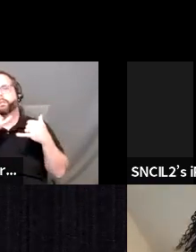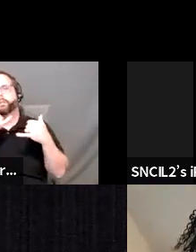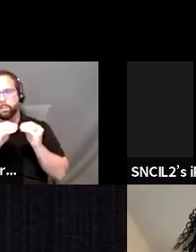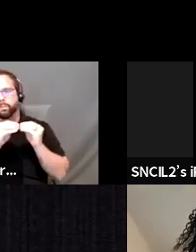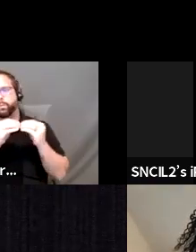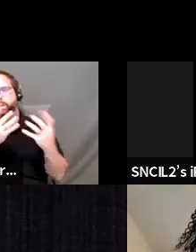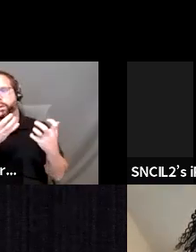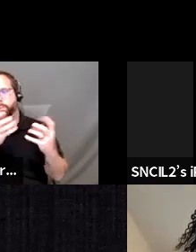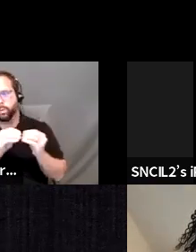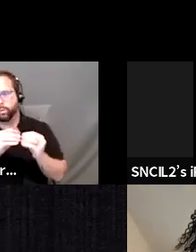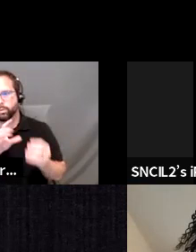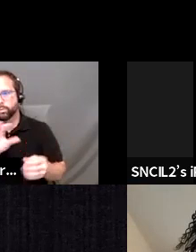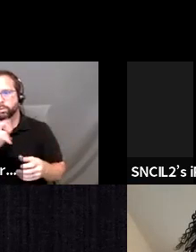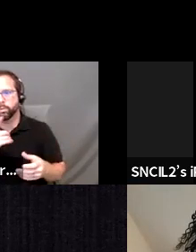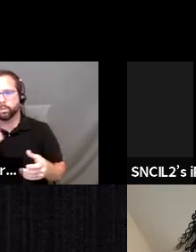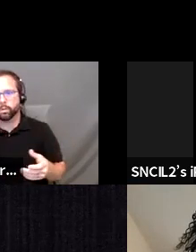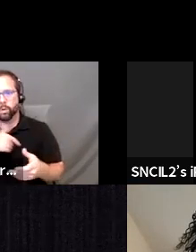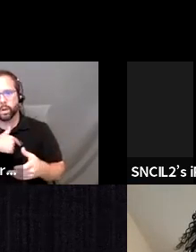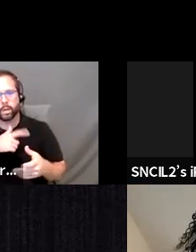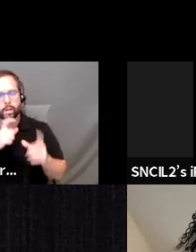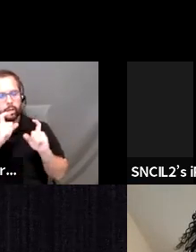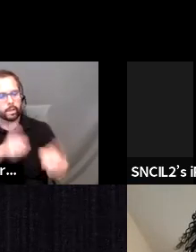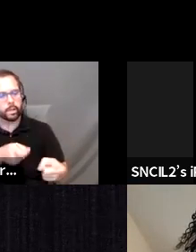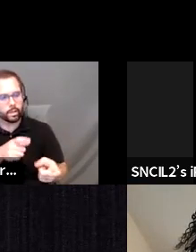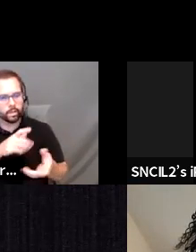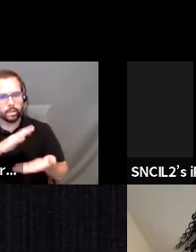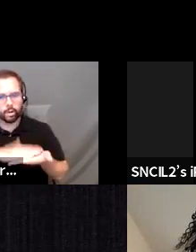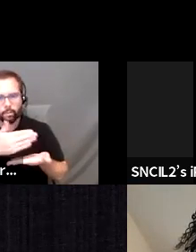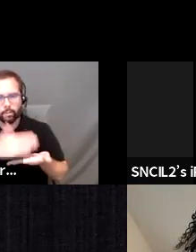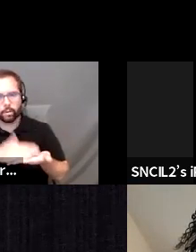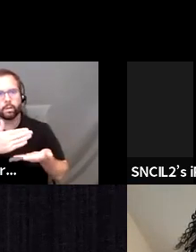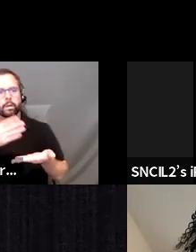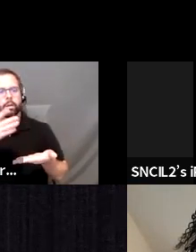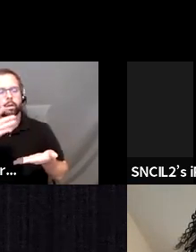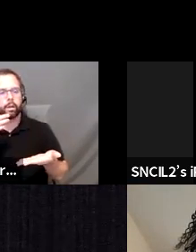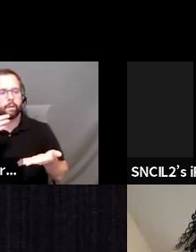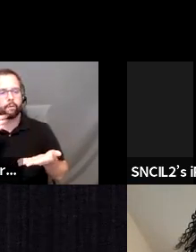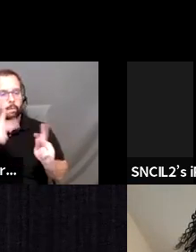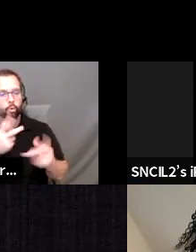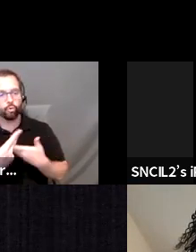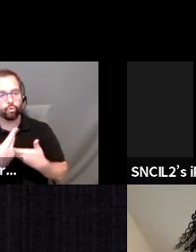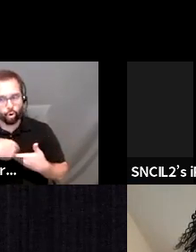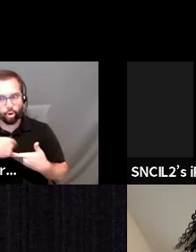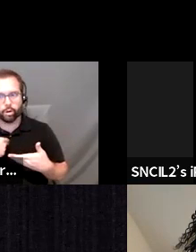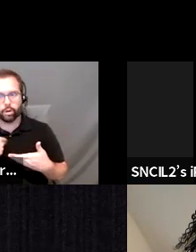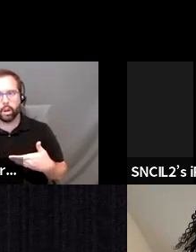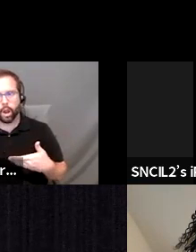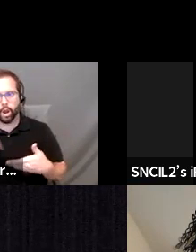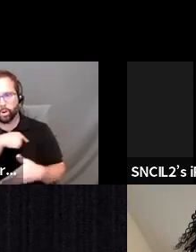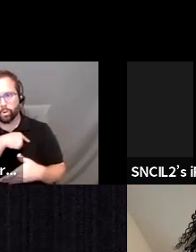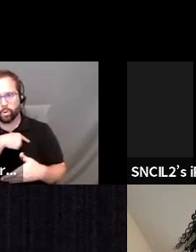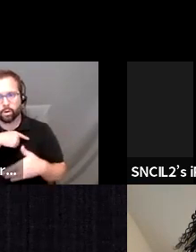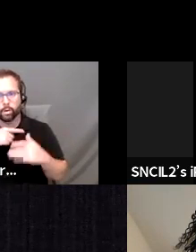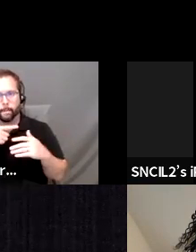so that people would join our peer support group online. They never showed up. Yeah. I don't know that we've had that problem with the people that